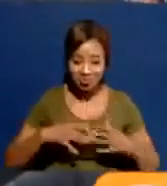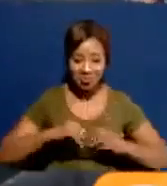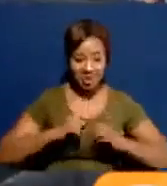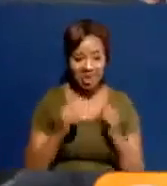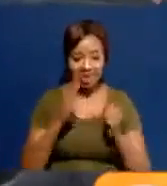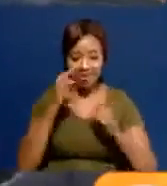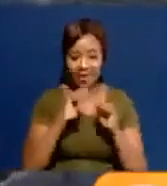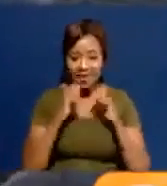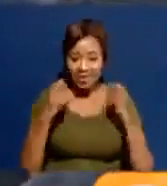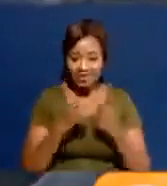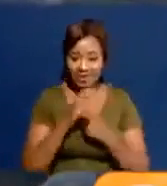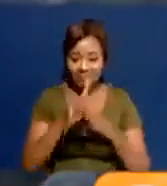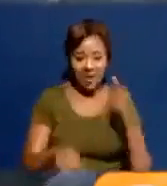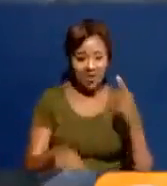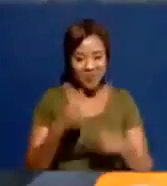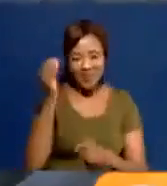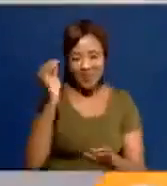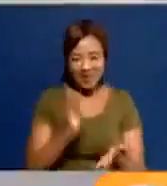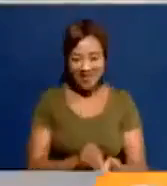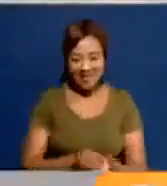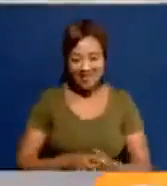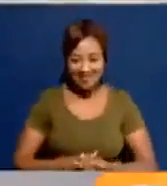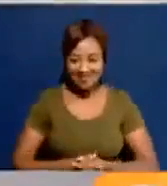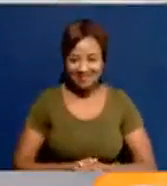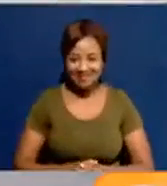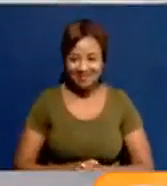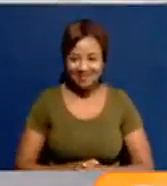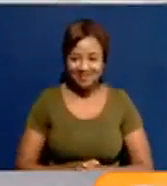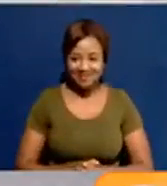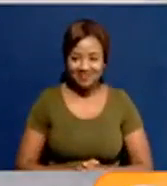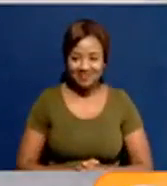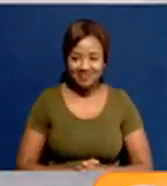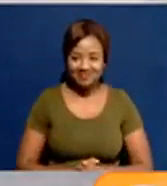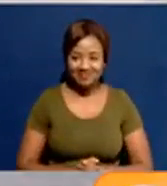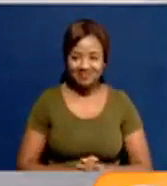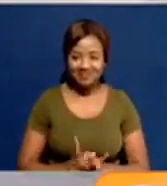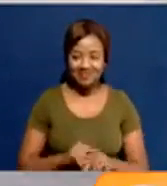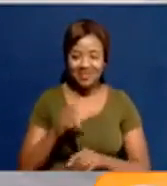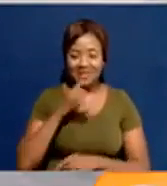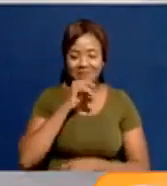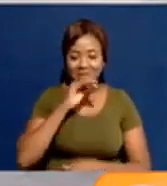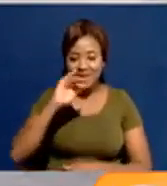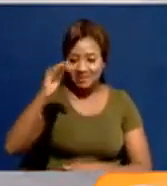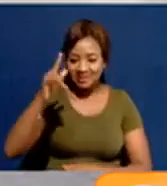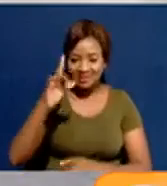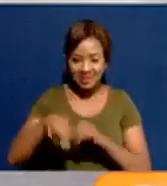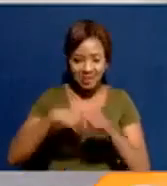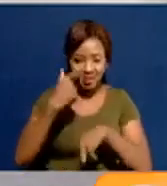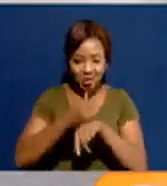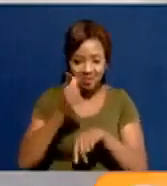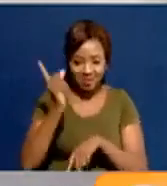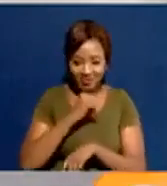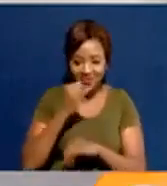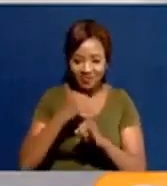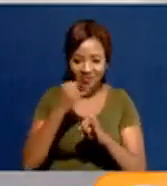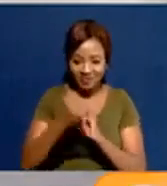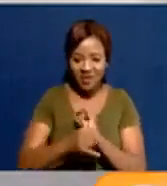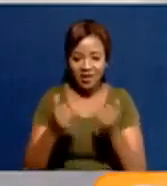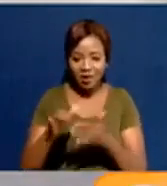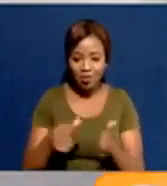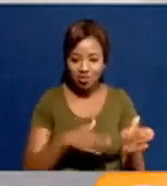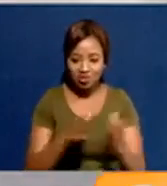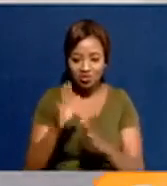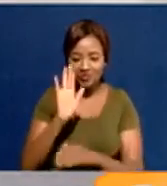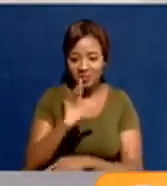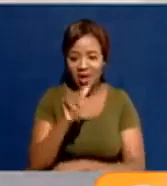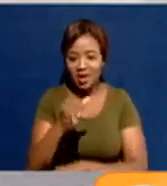their team once again won convincingly. Well, Manchester City qualifying for the finals of the FA Cup is another chance for Aymen and the Academy